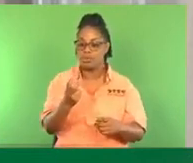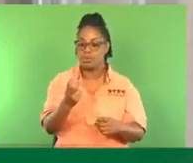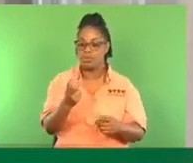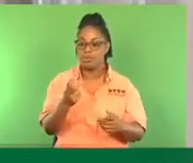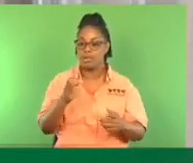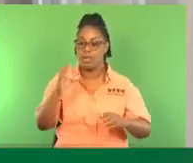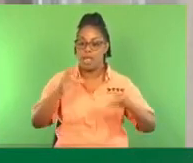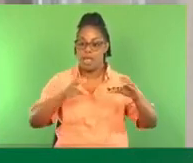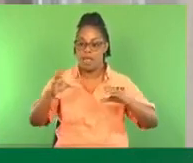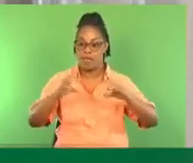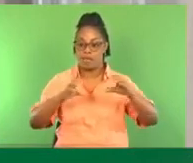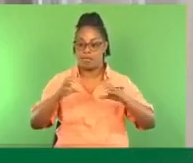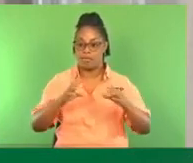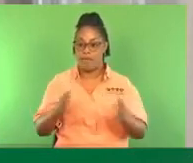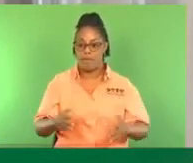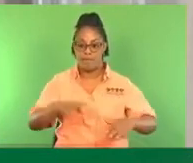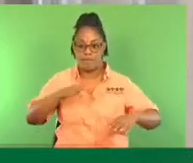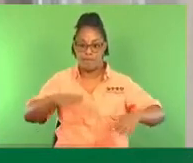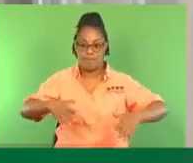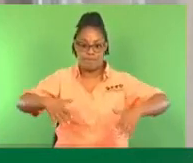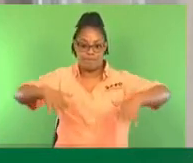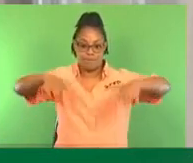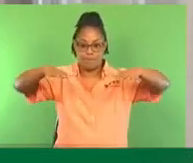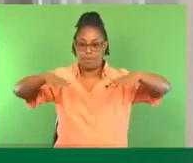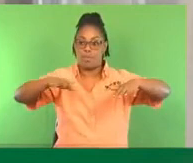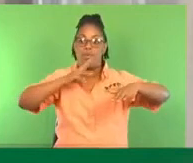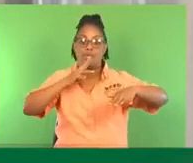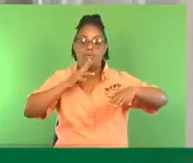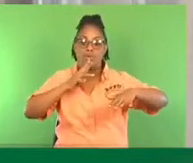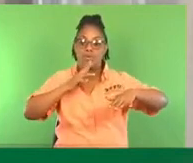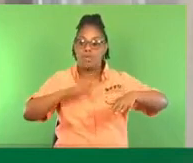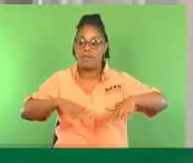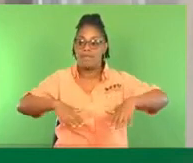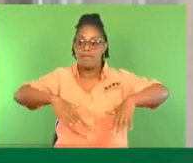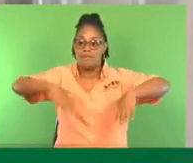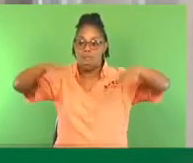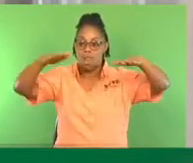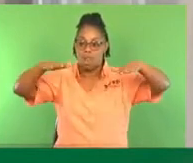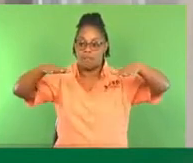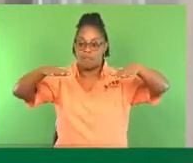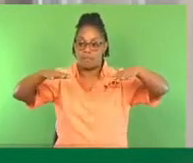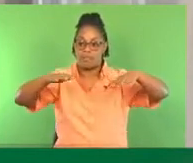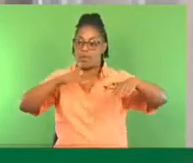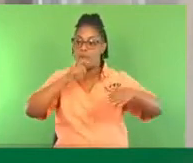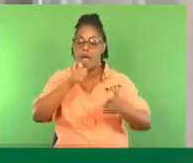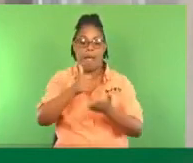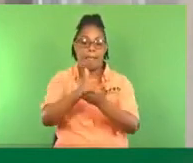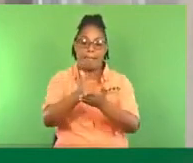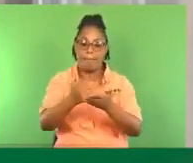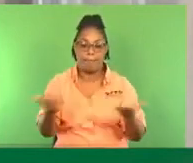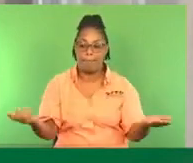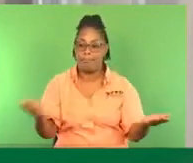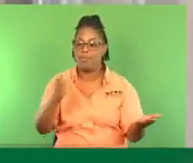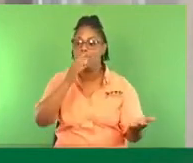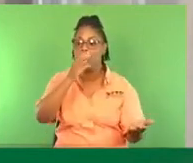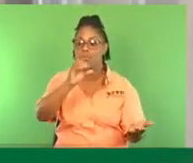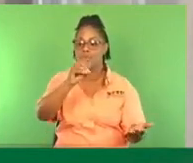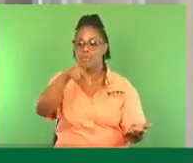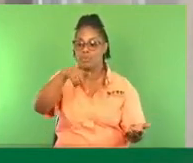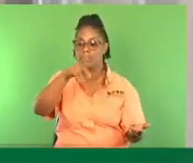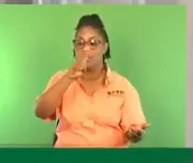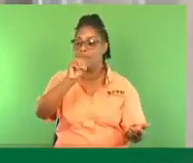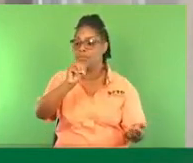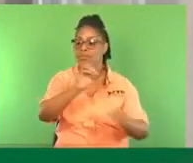Cayenne floating in flooded waters. There was no disaster management. There was no ODPM. All it was